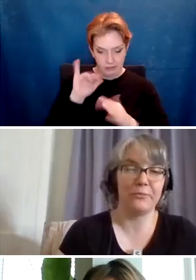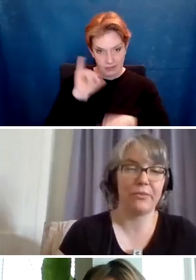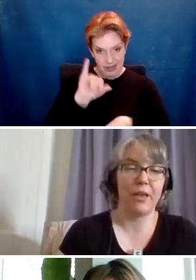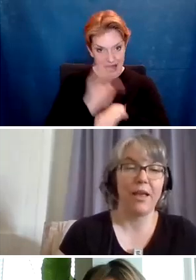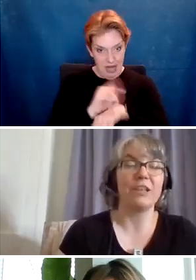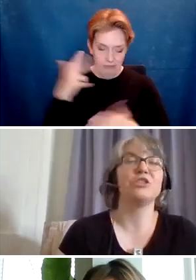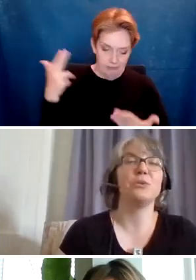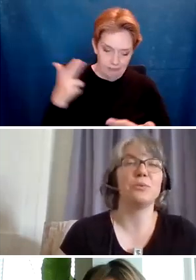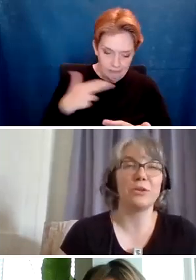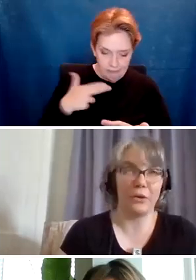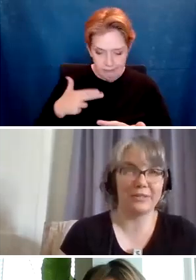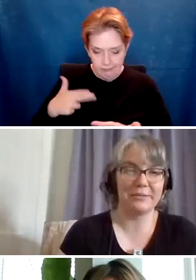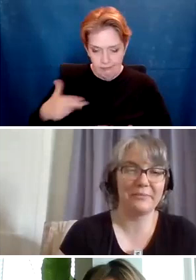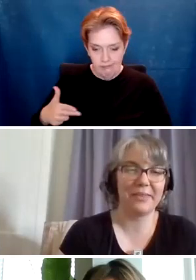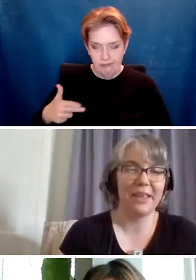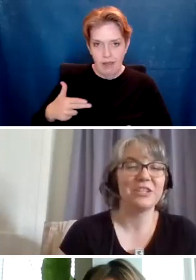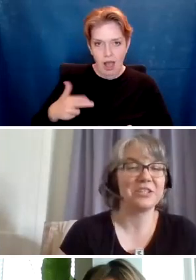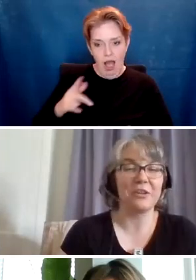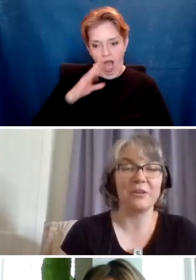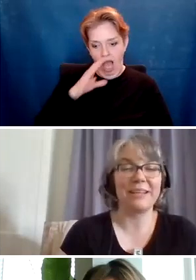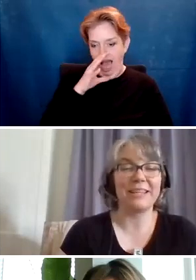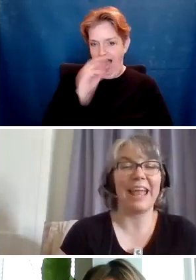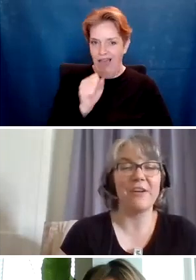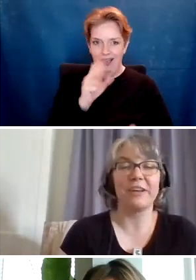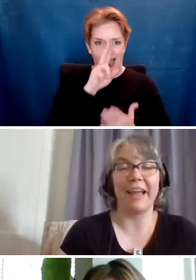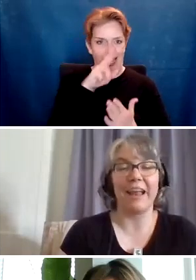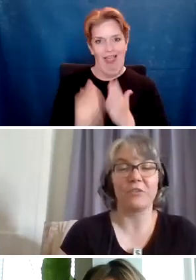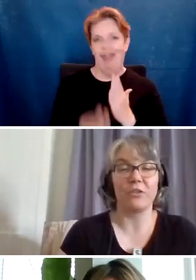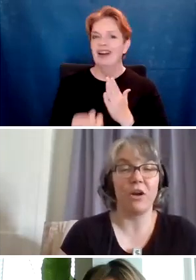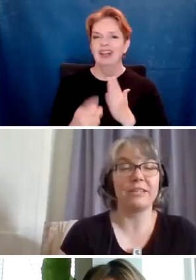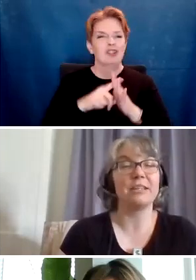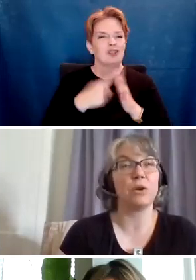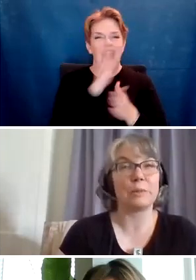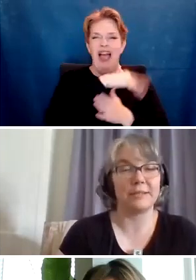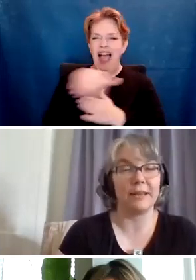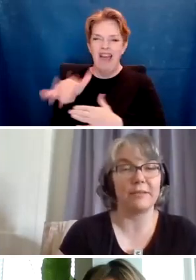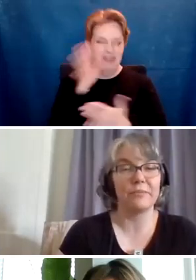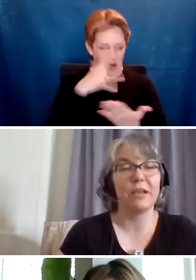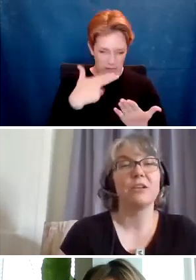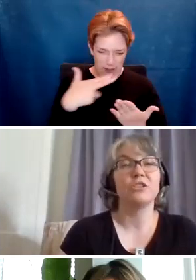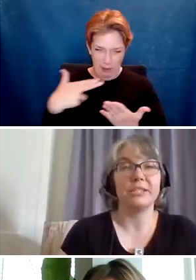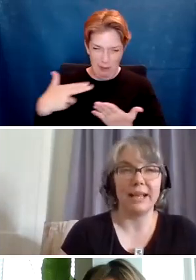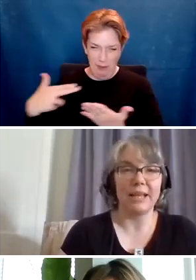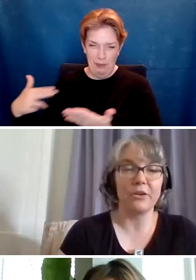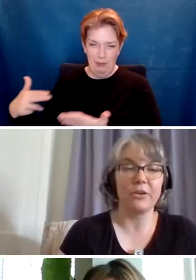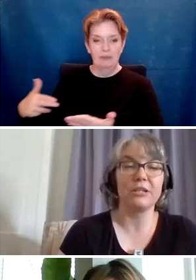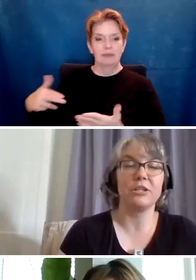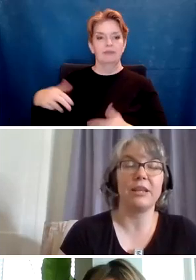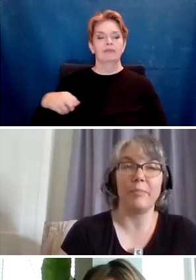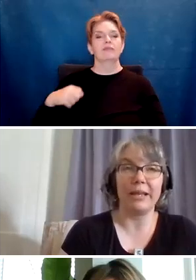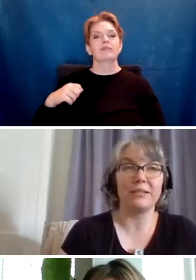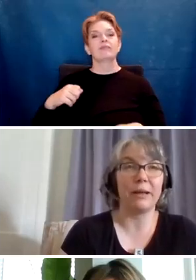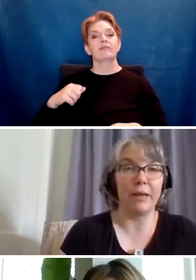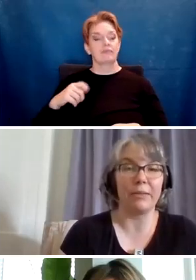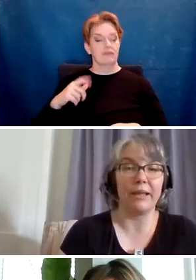picture. And she was hooked. She started painting every night after her long day's work was done. She sat down in her kitchen